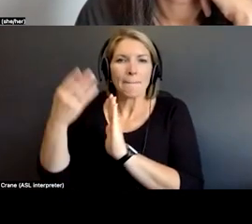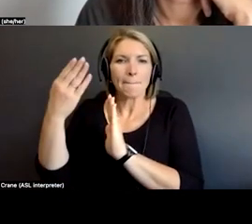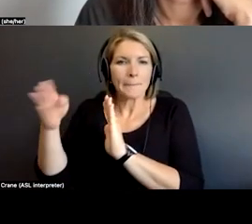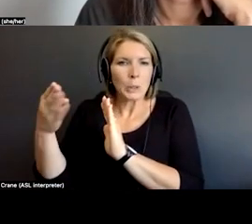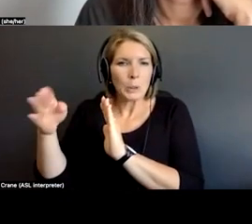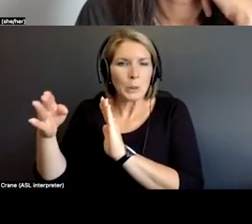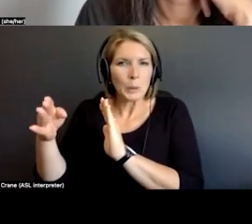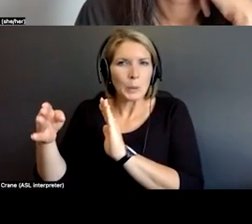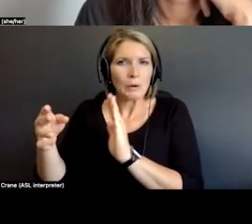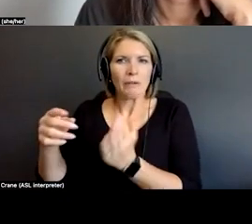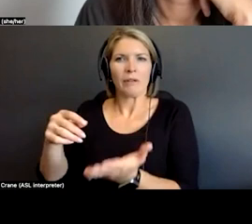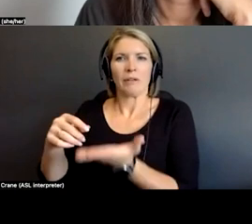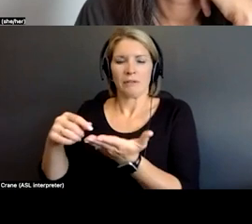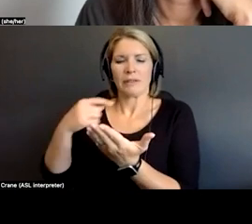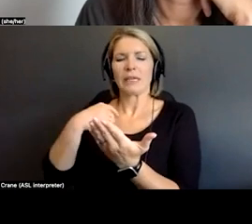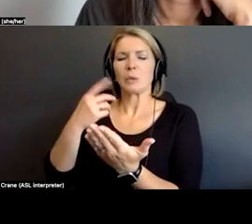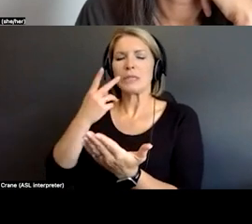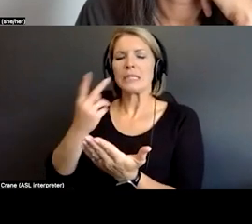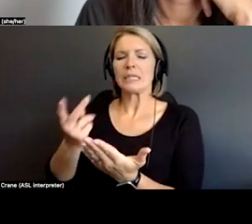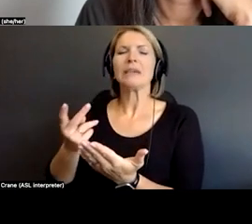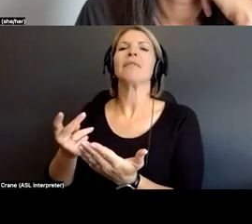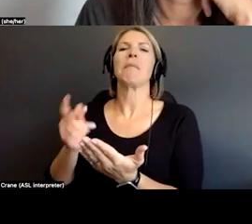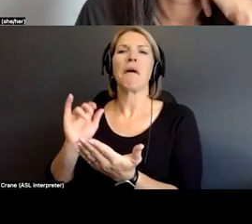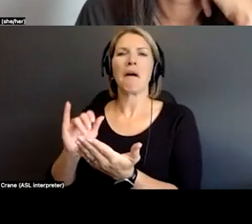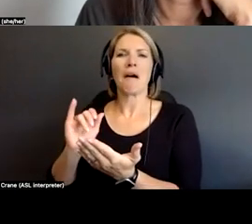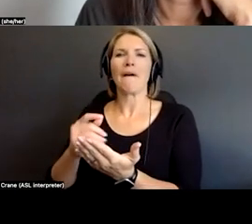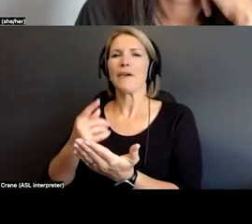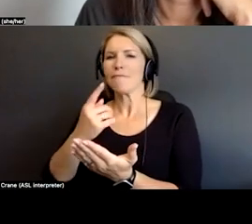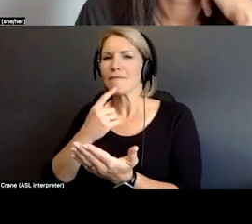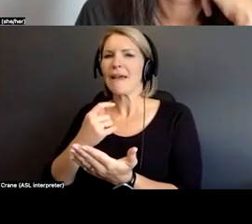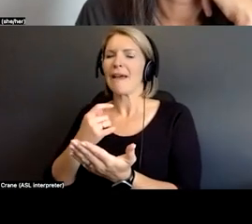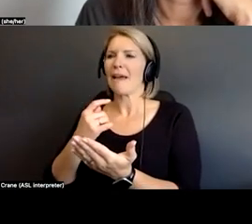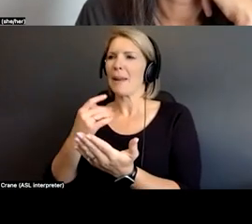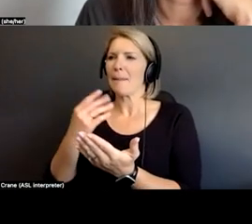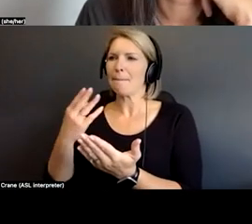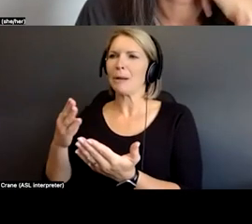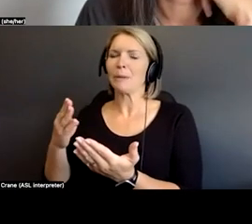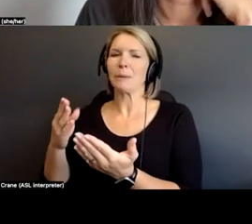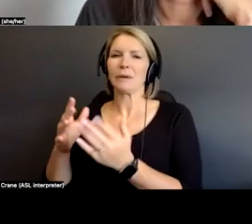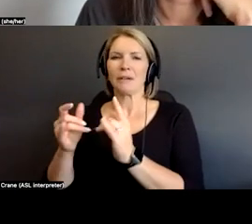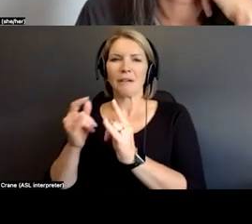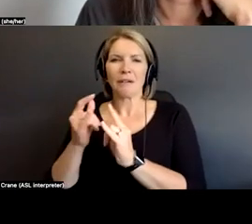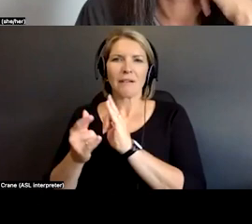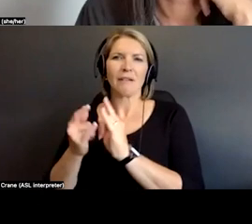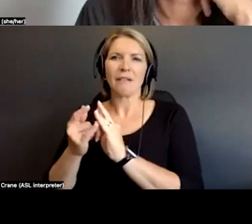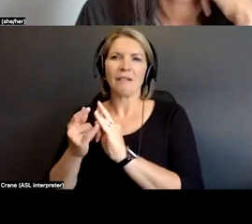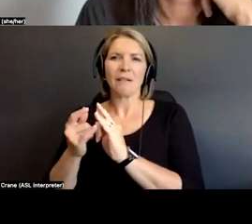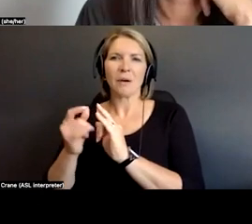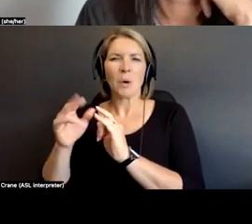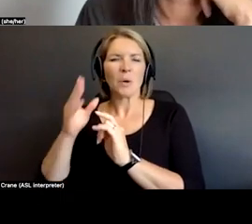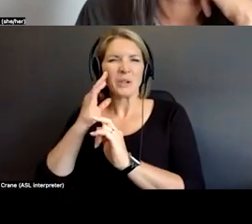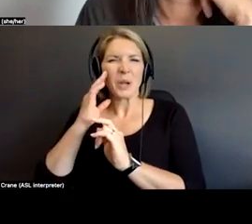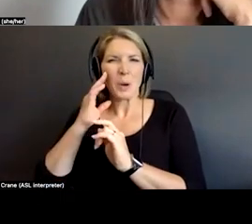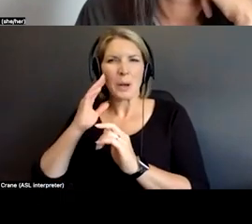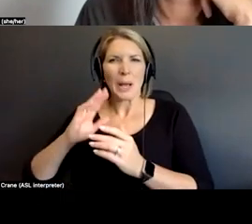and then they could see like this really old like red, you know, when they usually spray the edges of the paper for these really